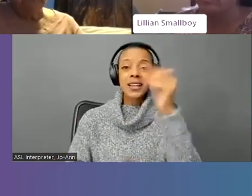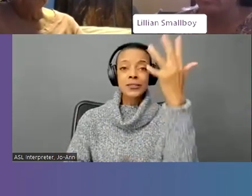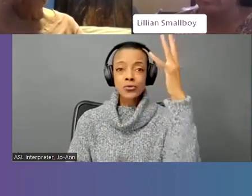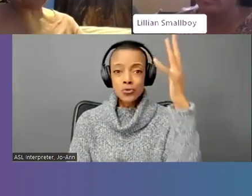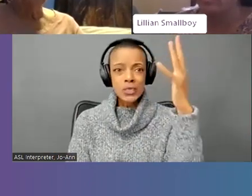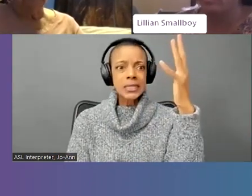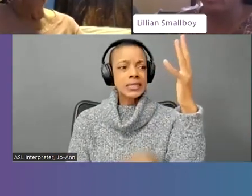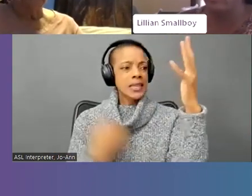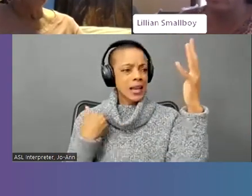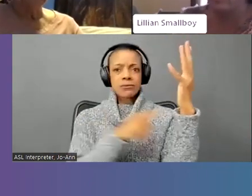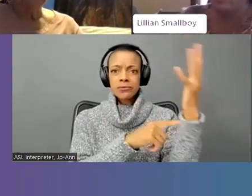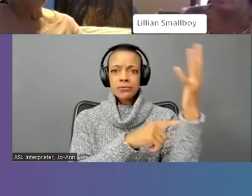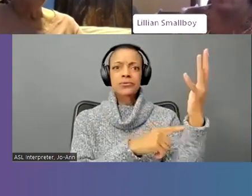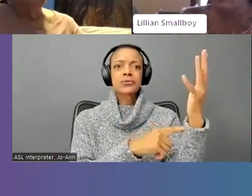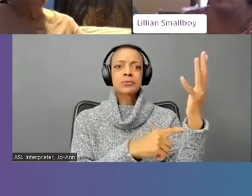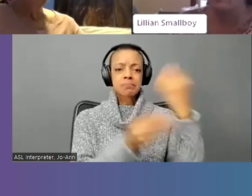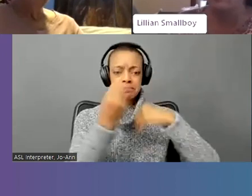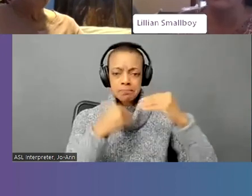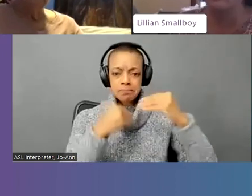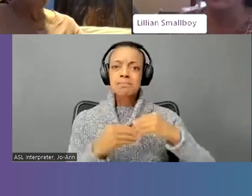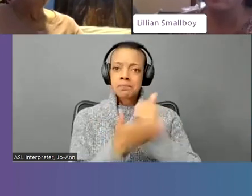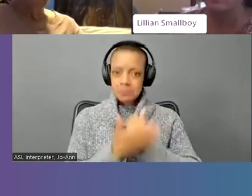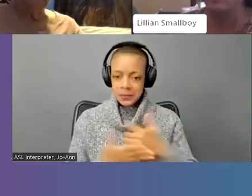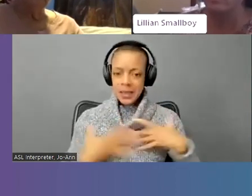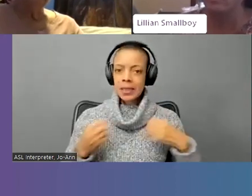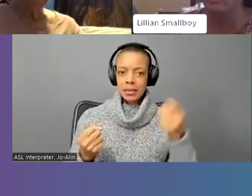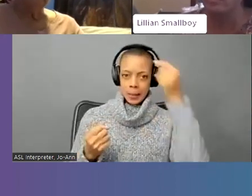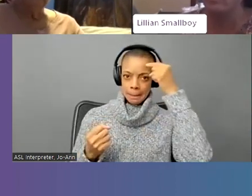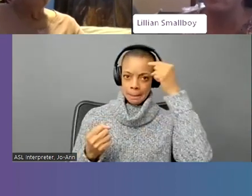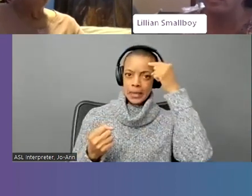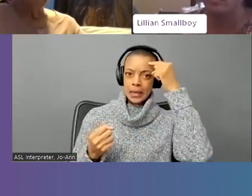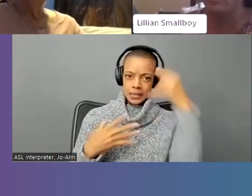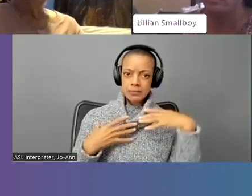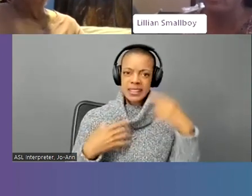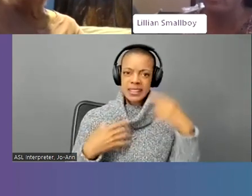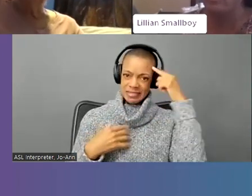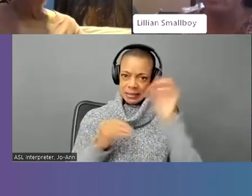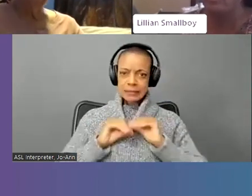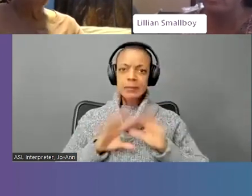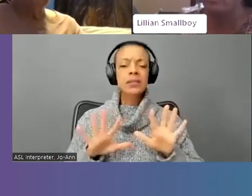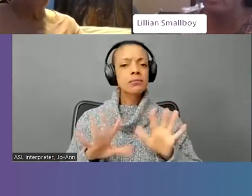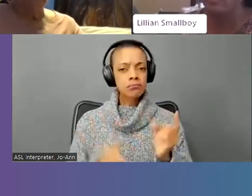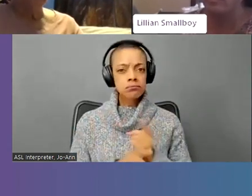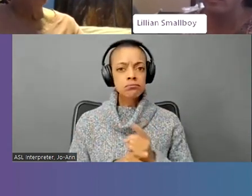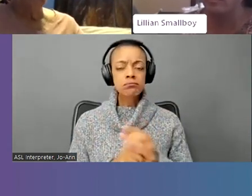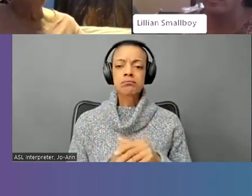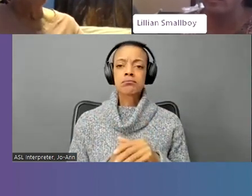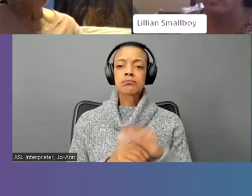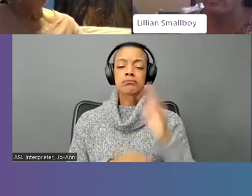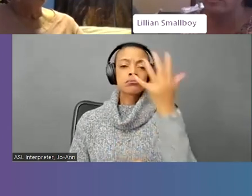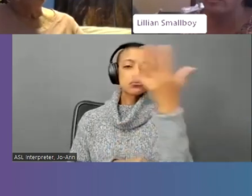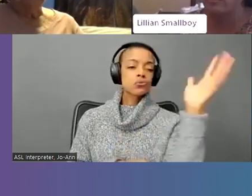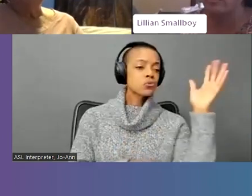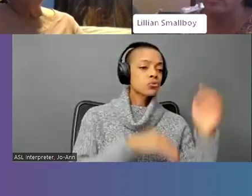good nurturance for our minds to be able to think in a good way. You know, all the trees and all of the